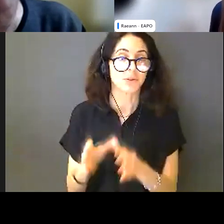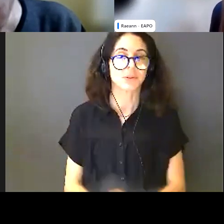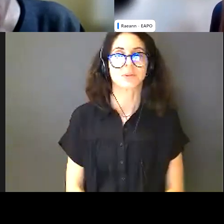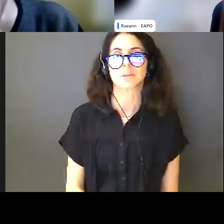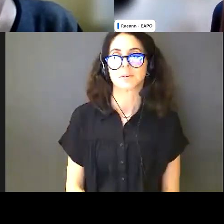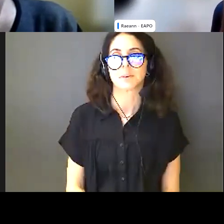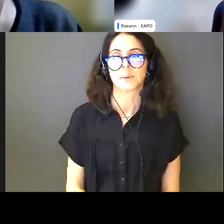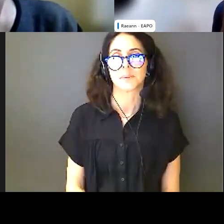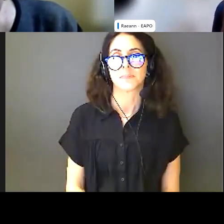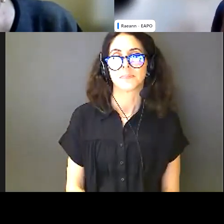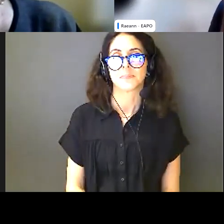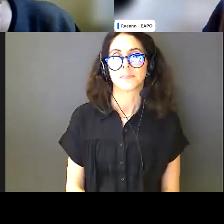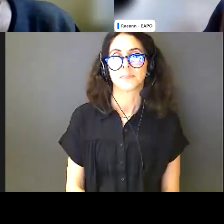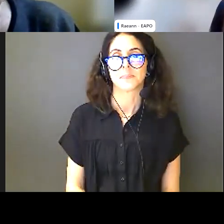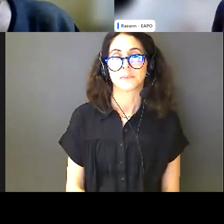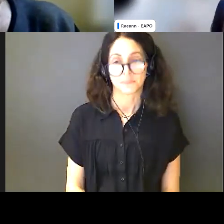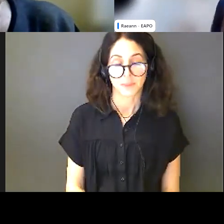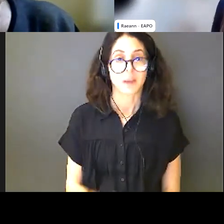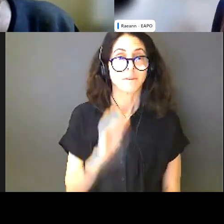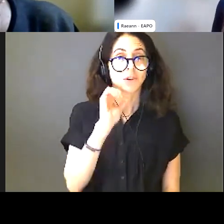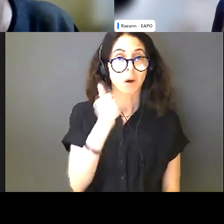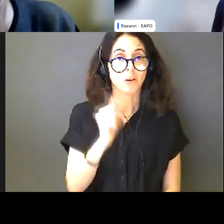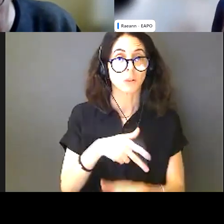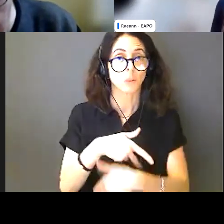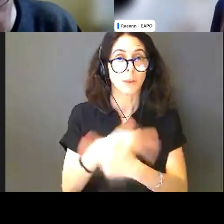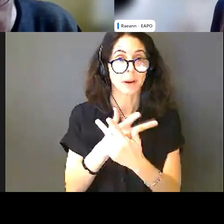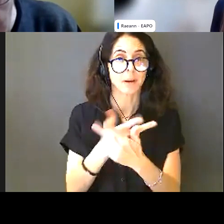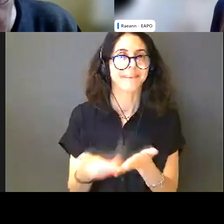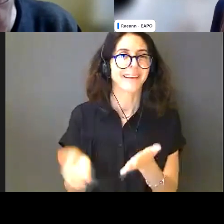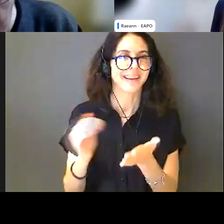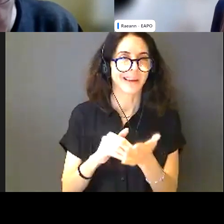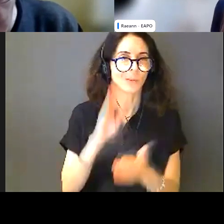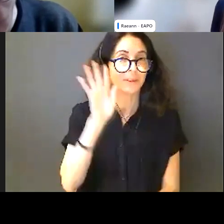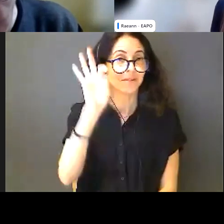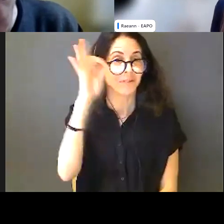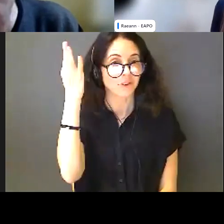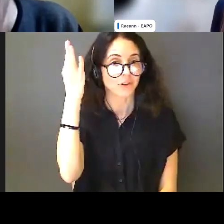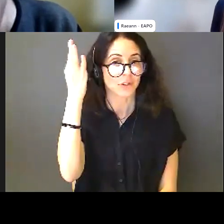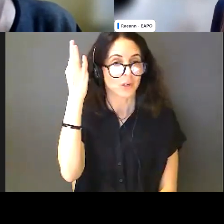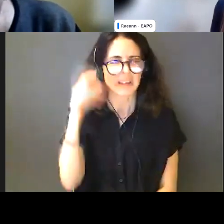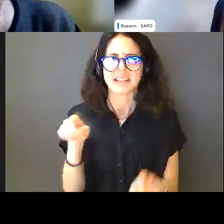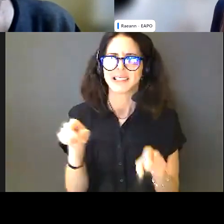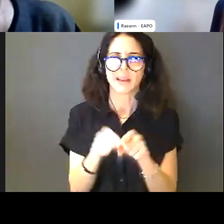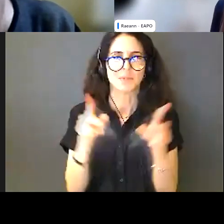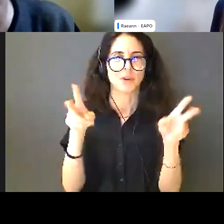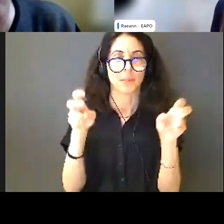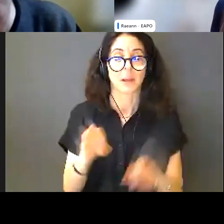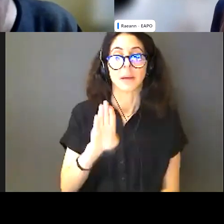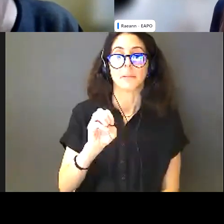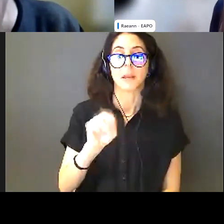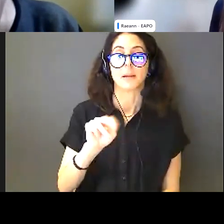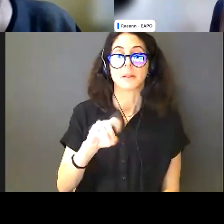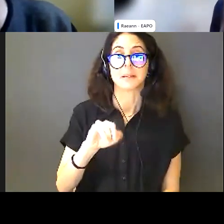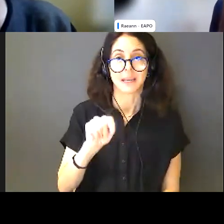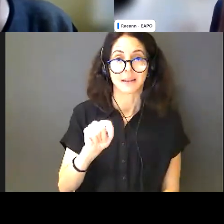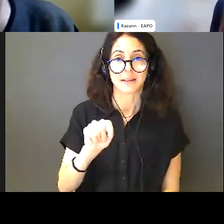And for tomorrow's webinar, again, will be in Francais. So it will be held by Benedict, as well